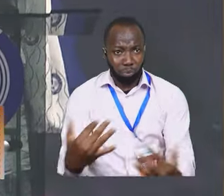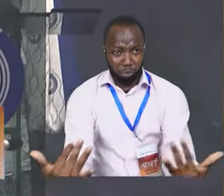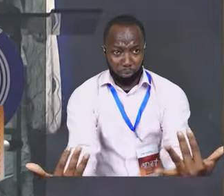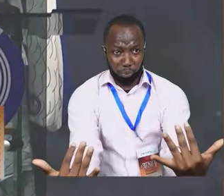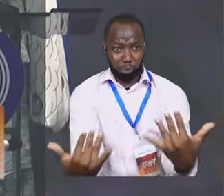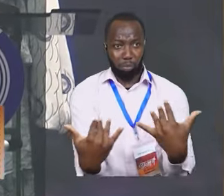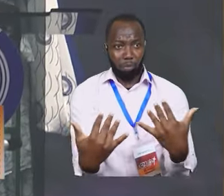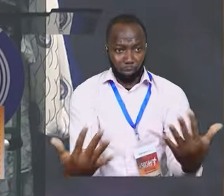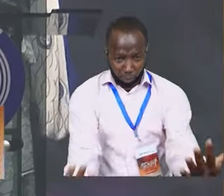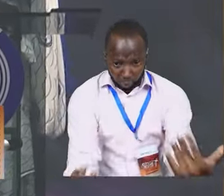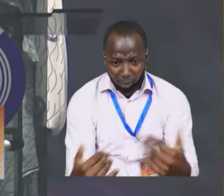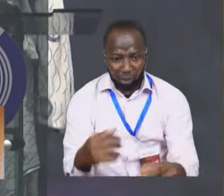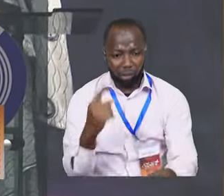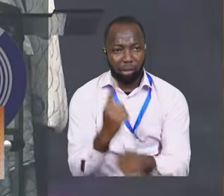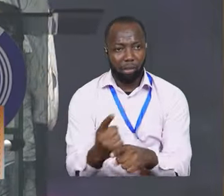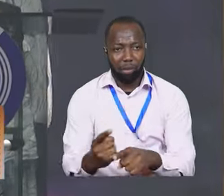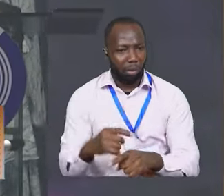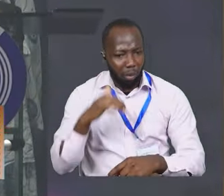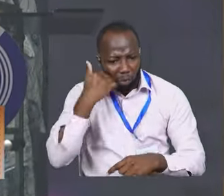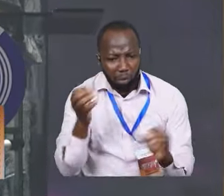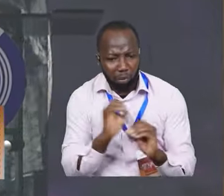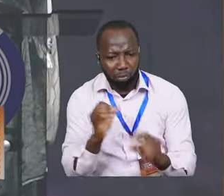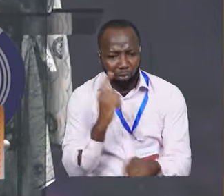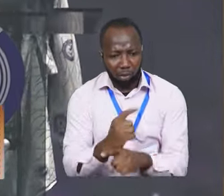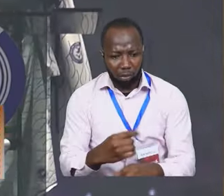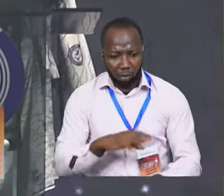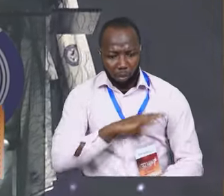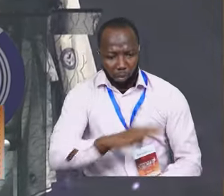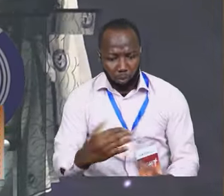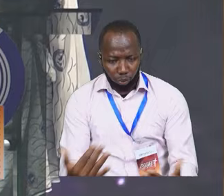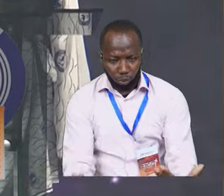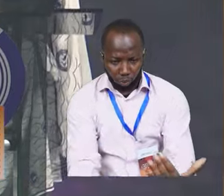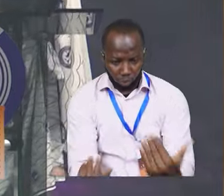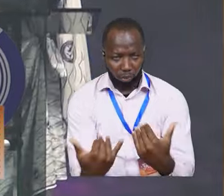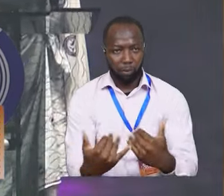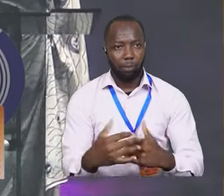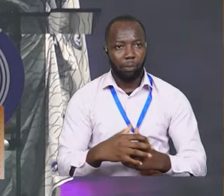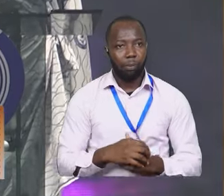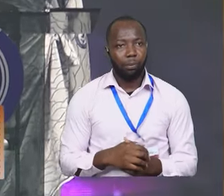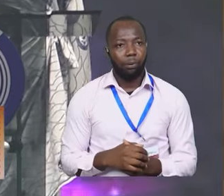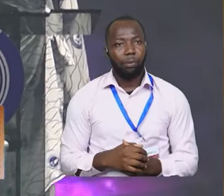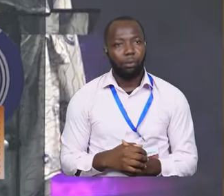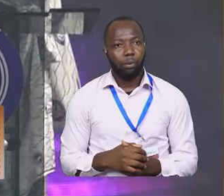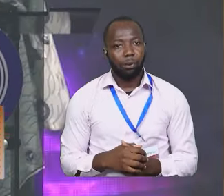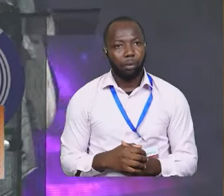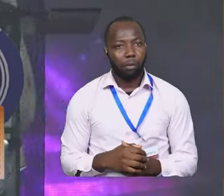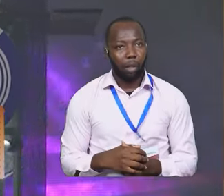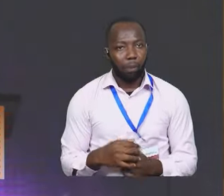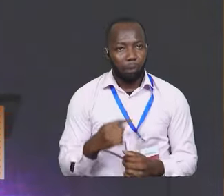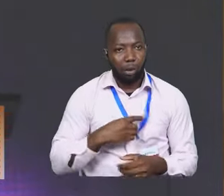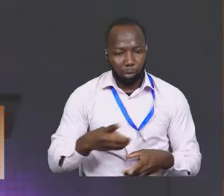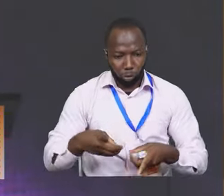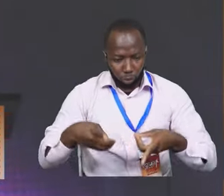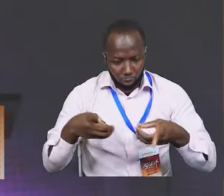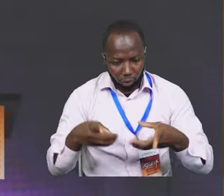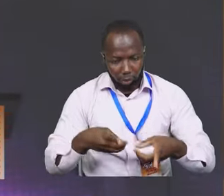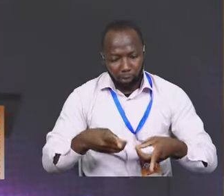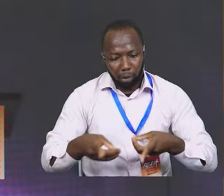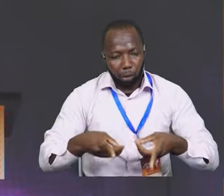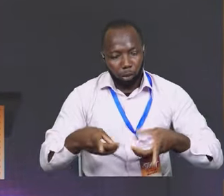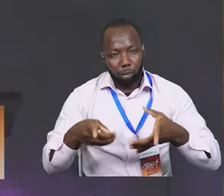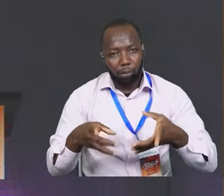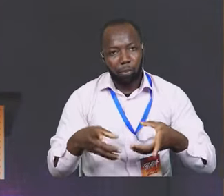this place. Come. Do all these gathering. Come. Me a district leader. I'm a district